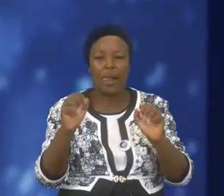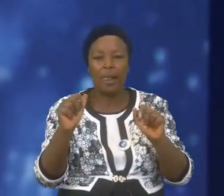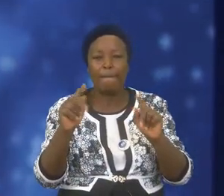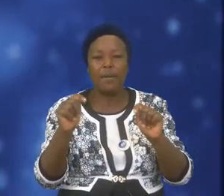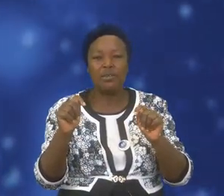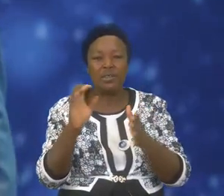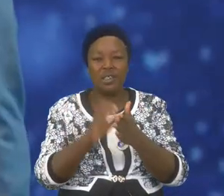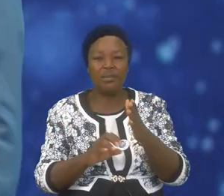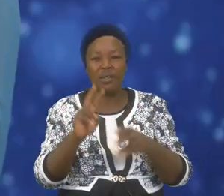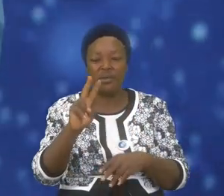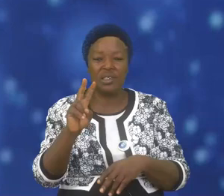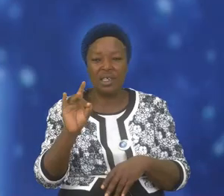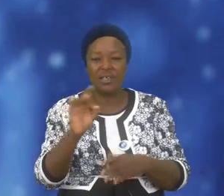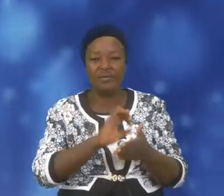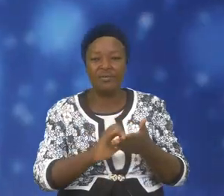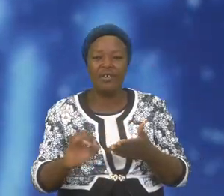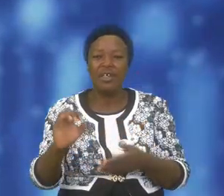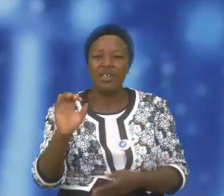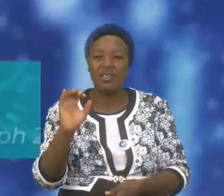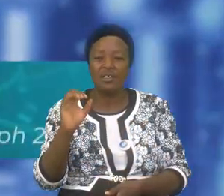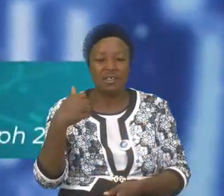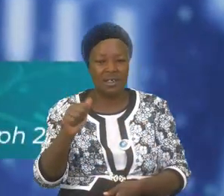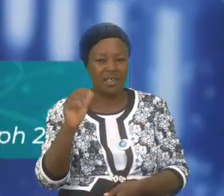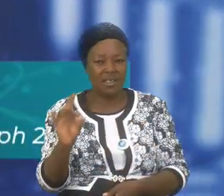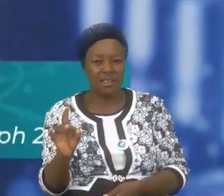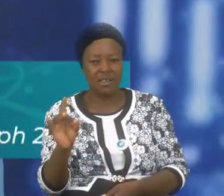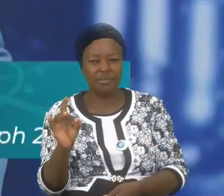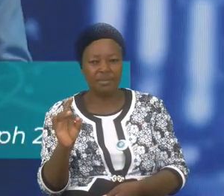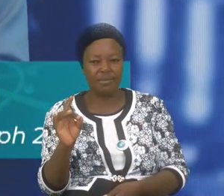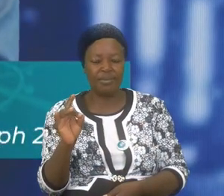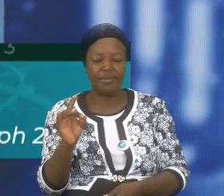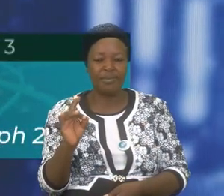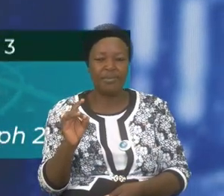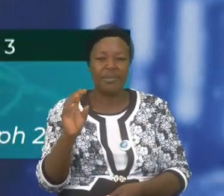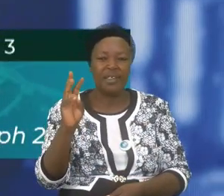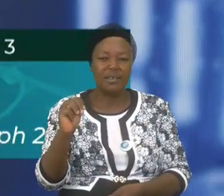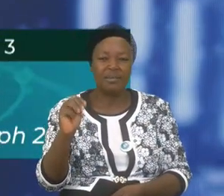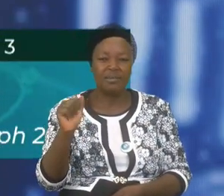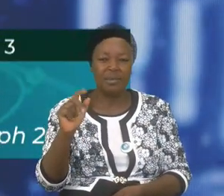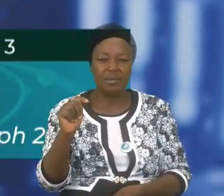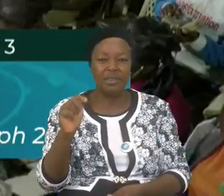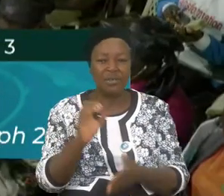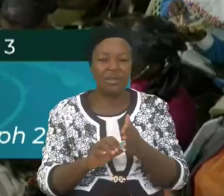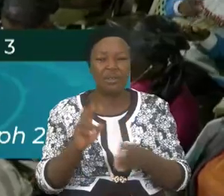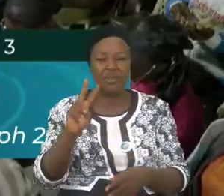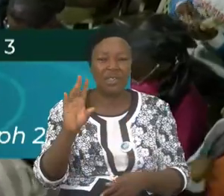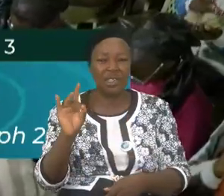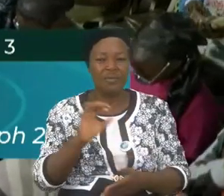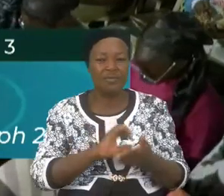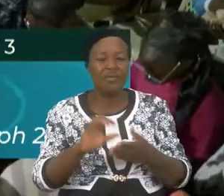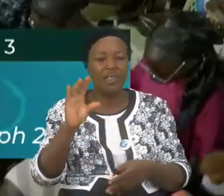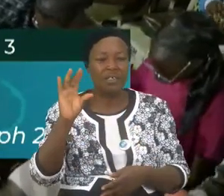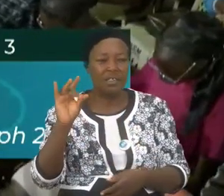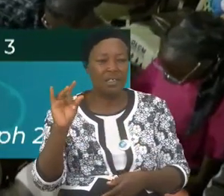chapter 28, verse 18. And Jesus came and